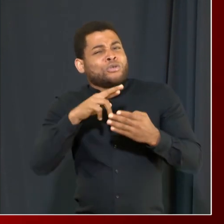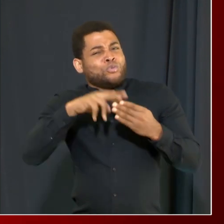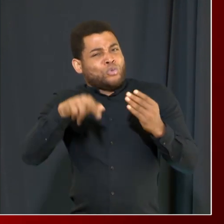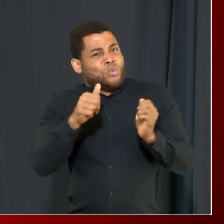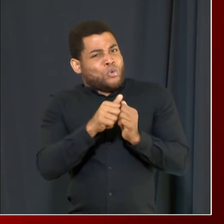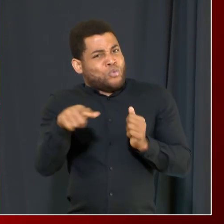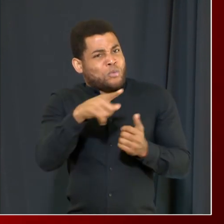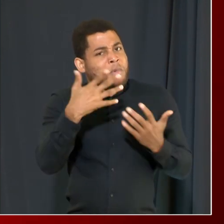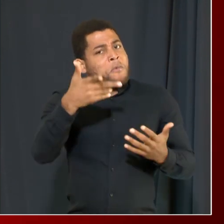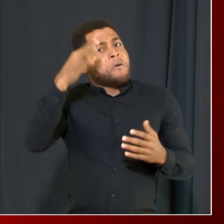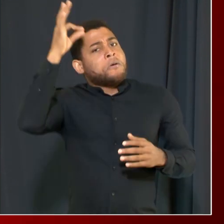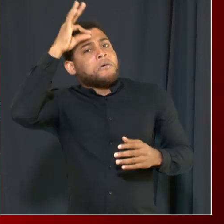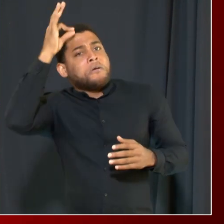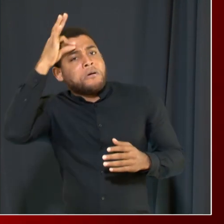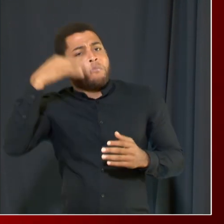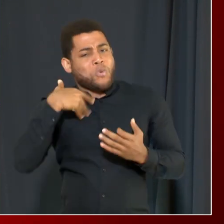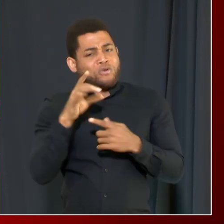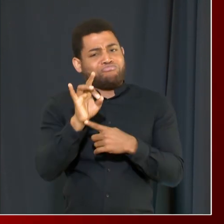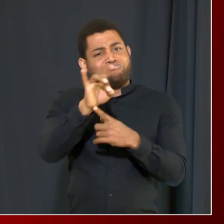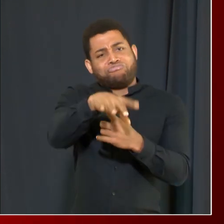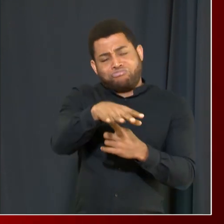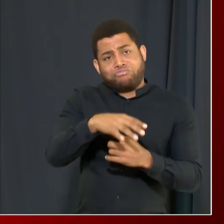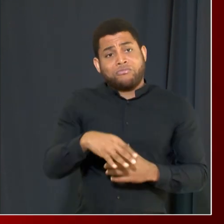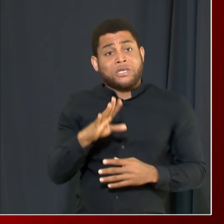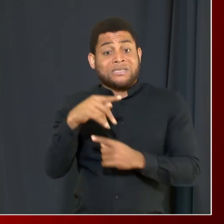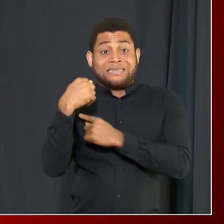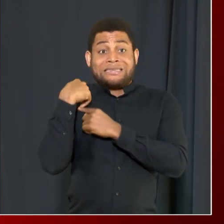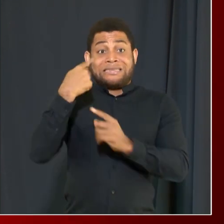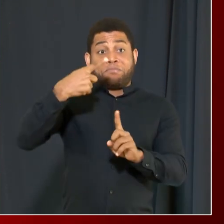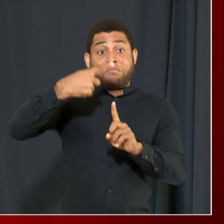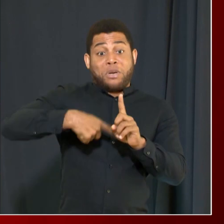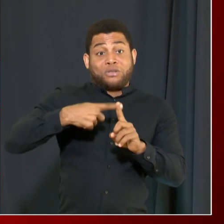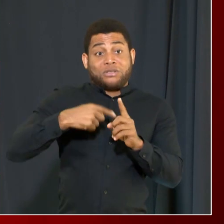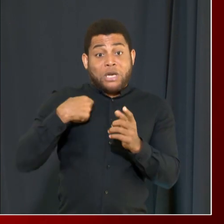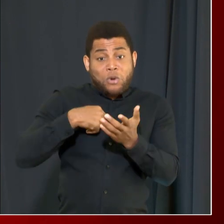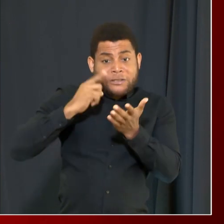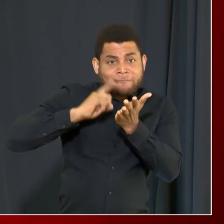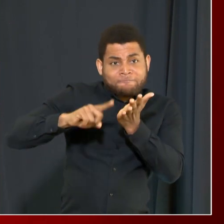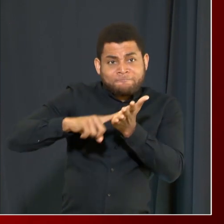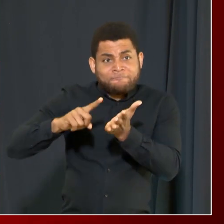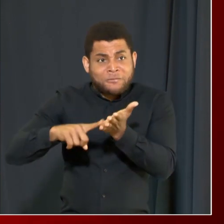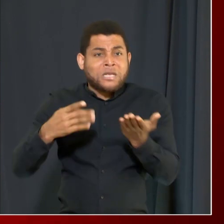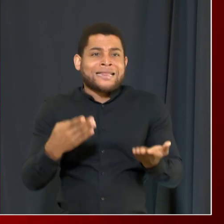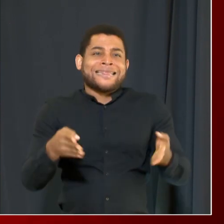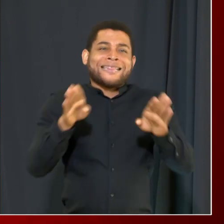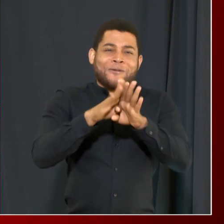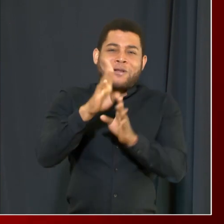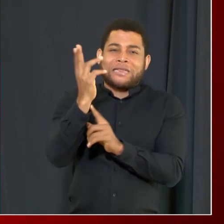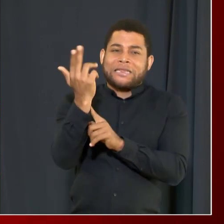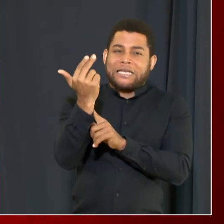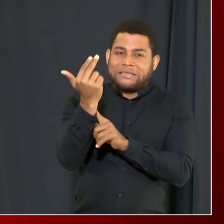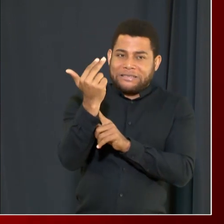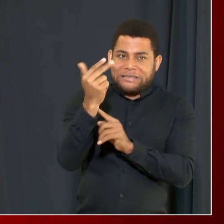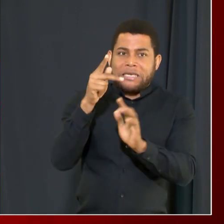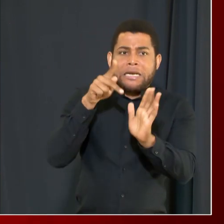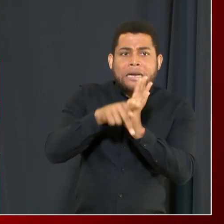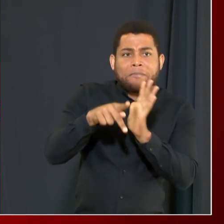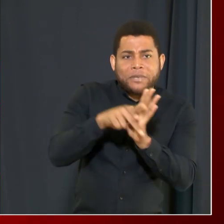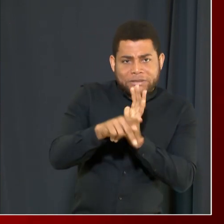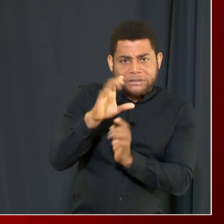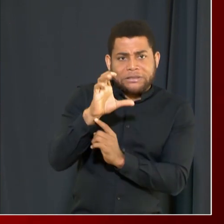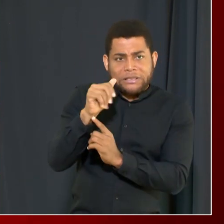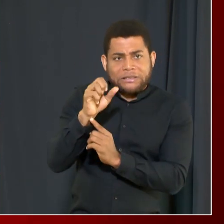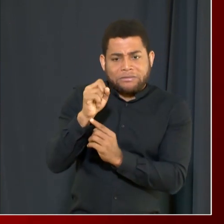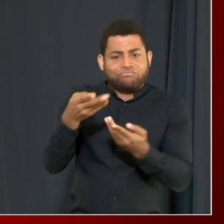In the past month, our detectives have closed 13 homicide cases, and we are making arrests in other significant cases